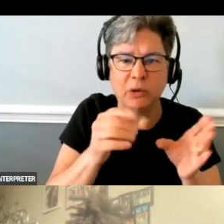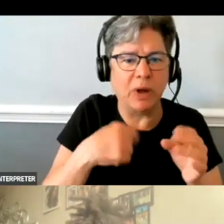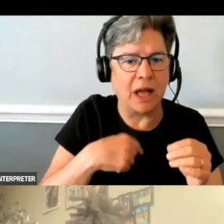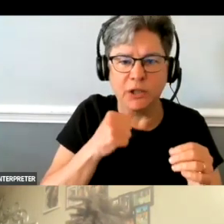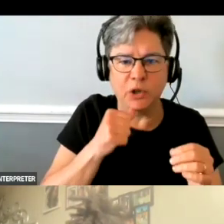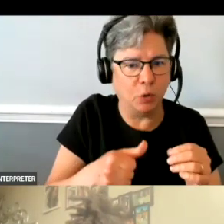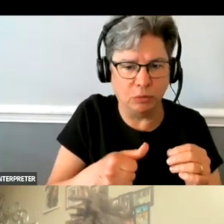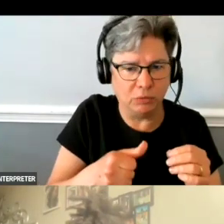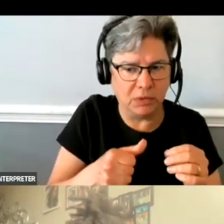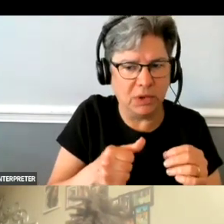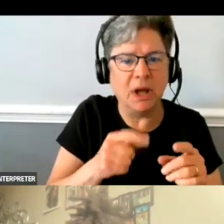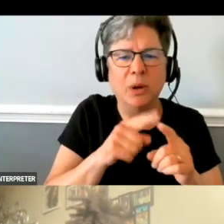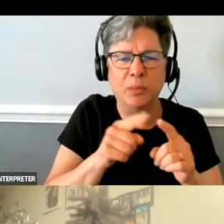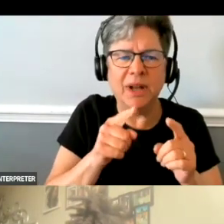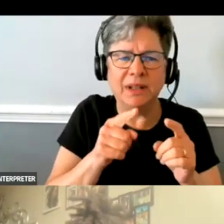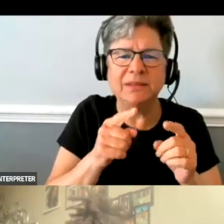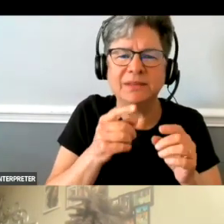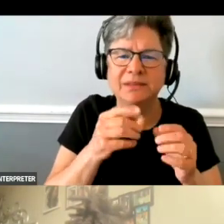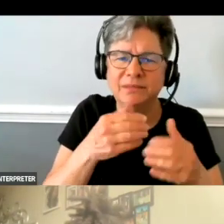of everything gets a little developed.